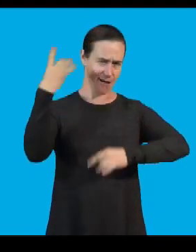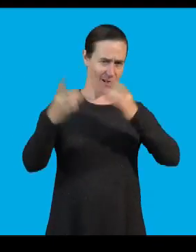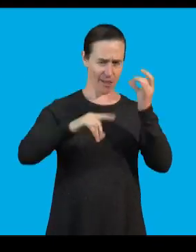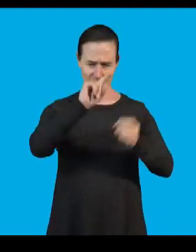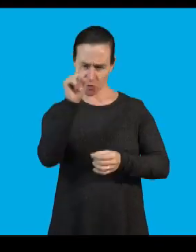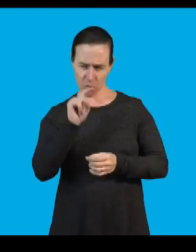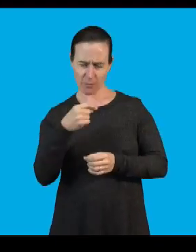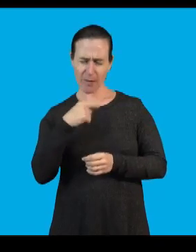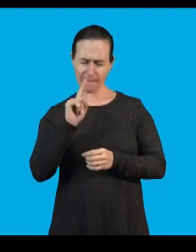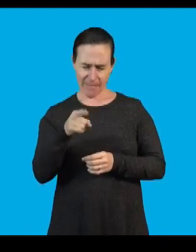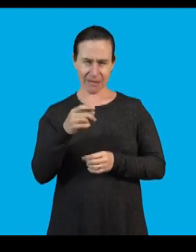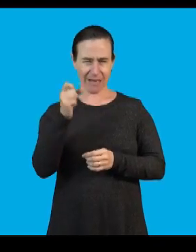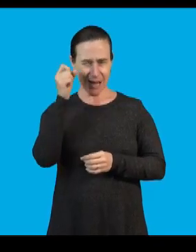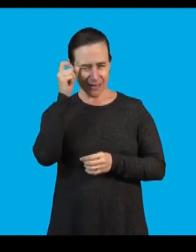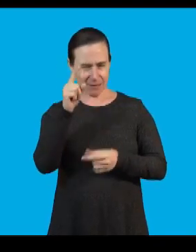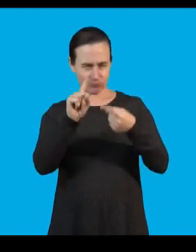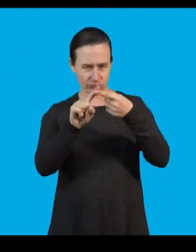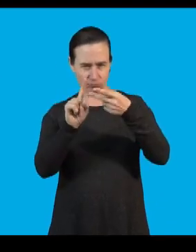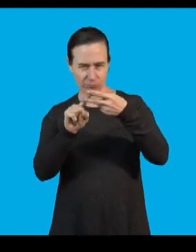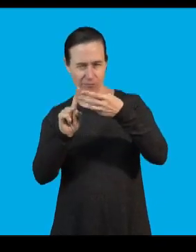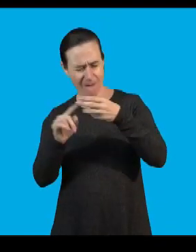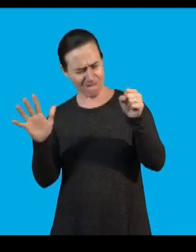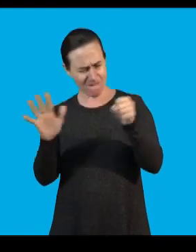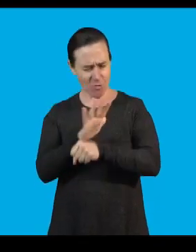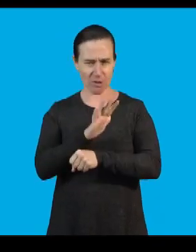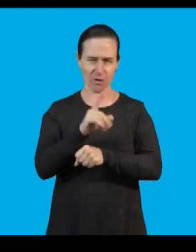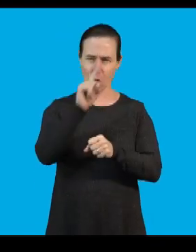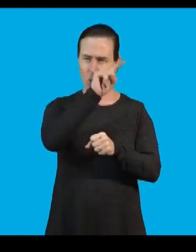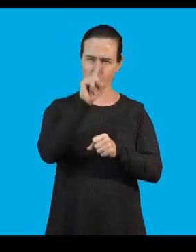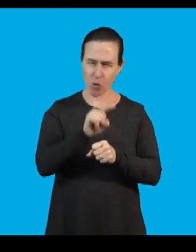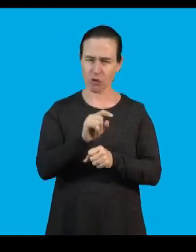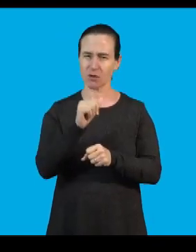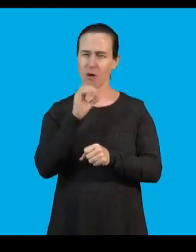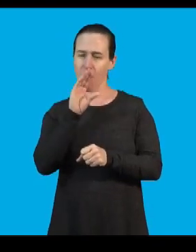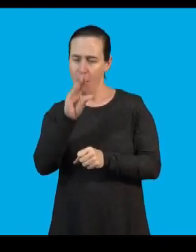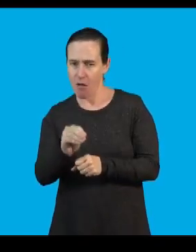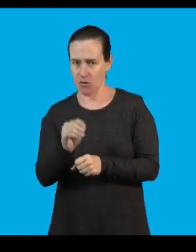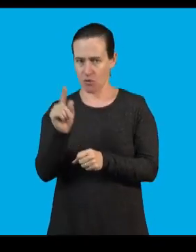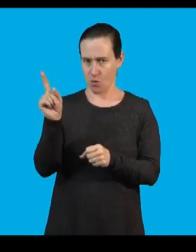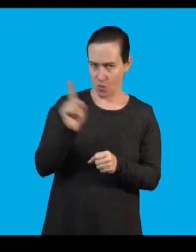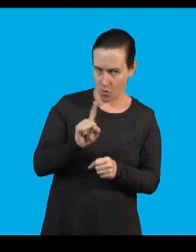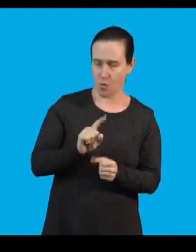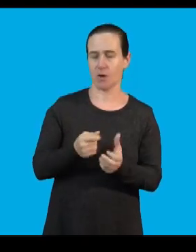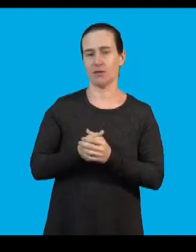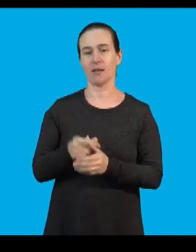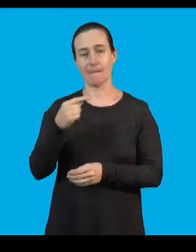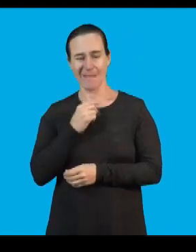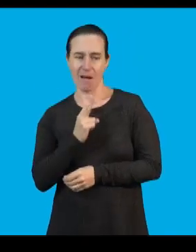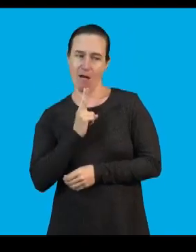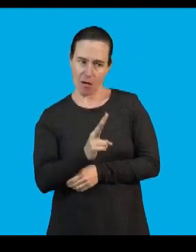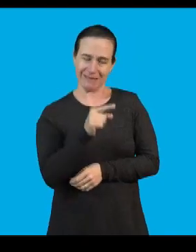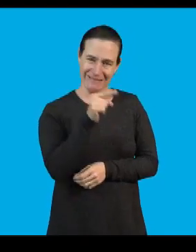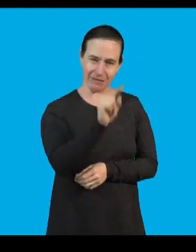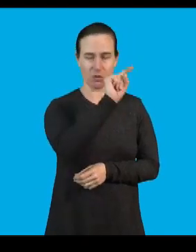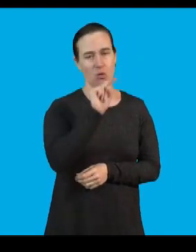question, you have to break it up into those parts so that you answer exactly what the scope of the